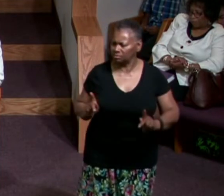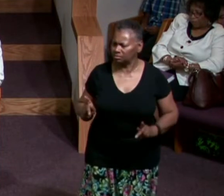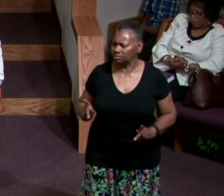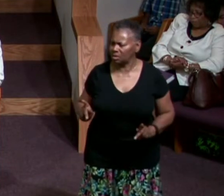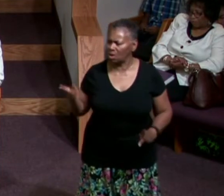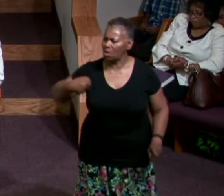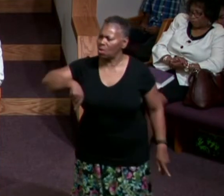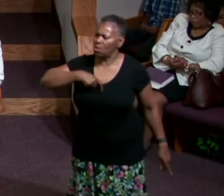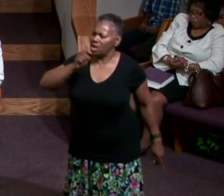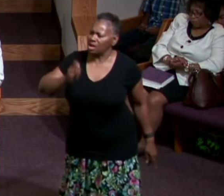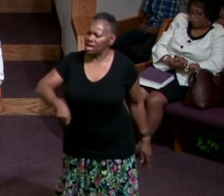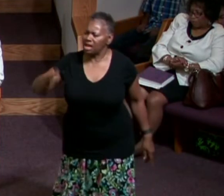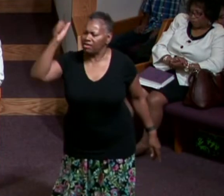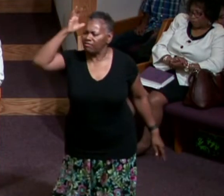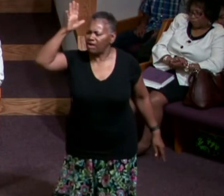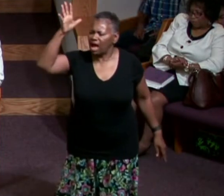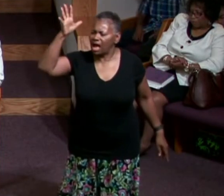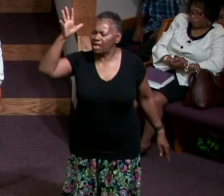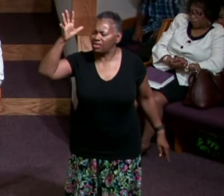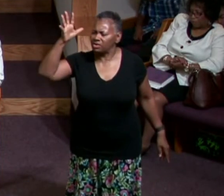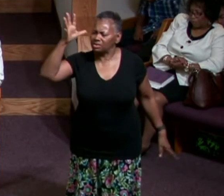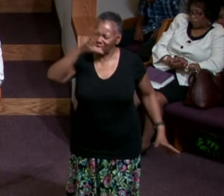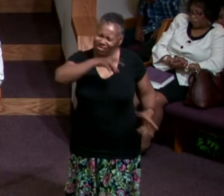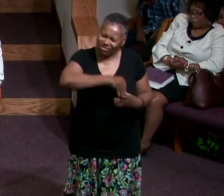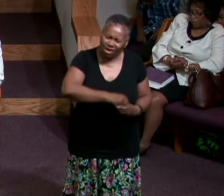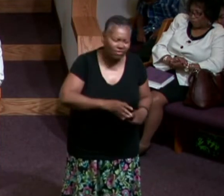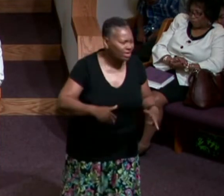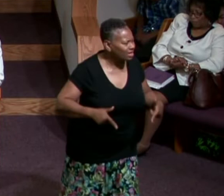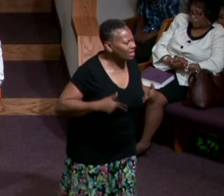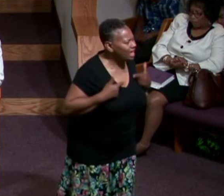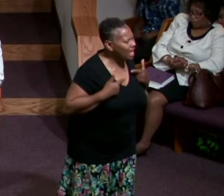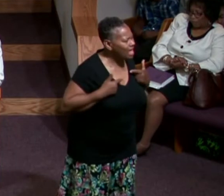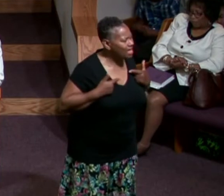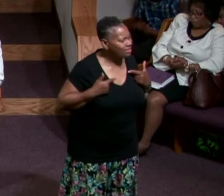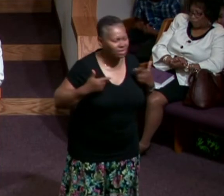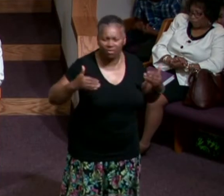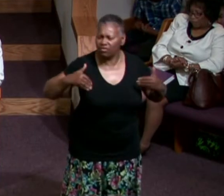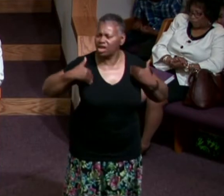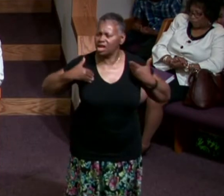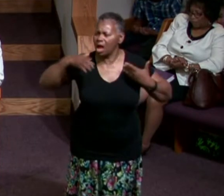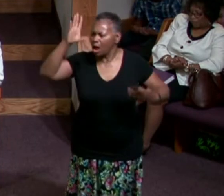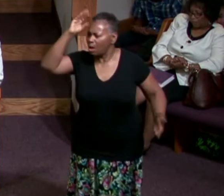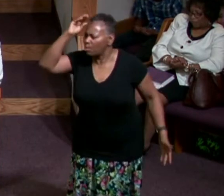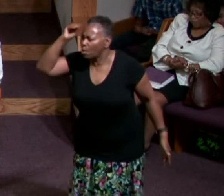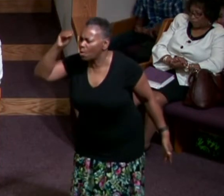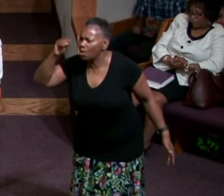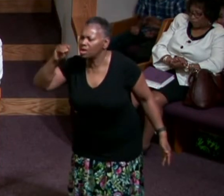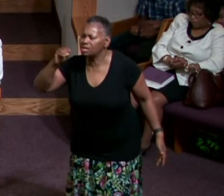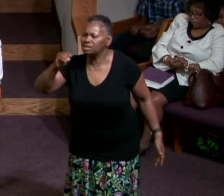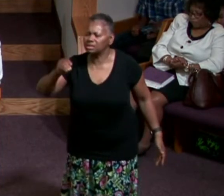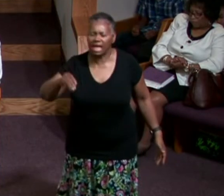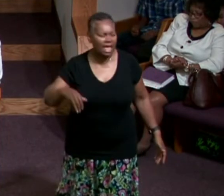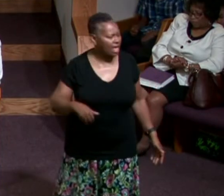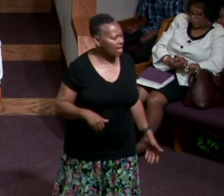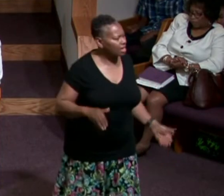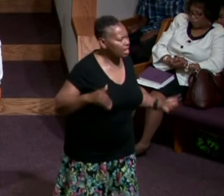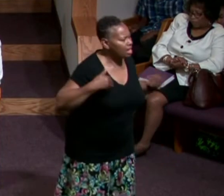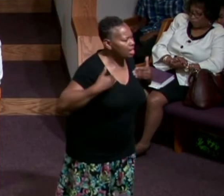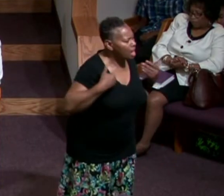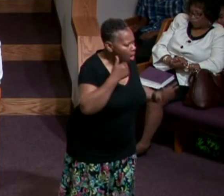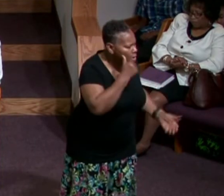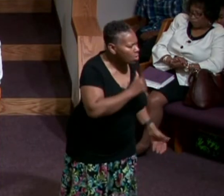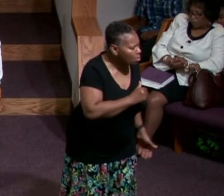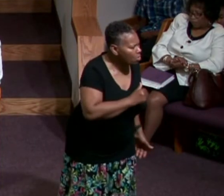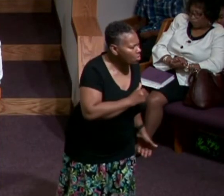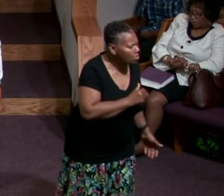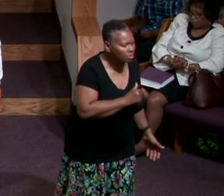We need fathers that will be in the lives of young boys and young girls.